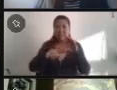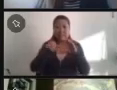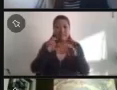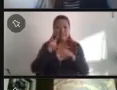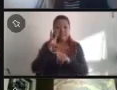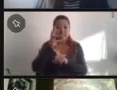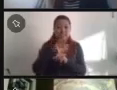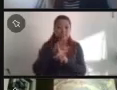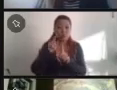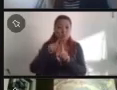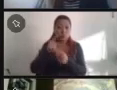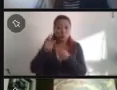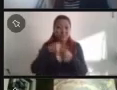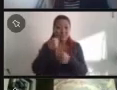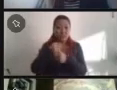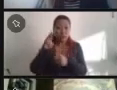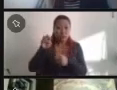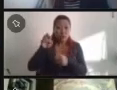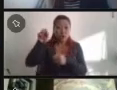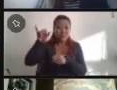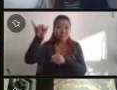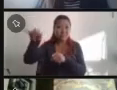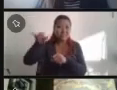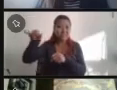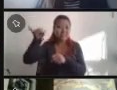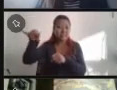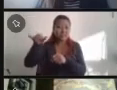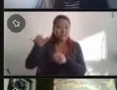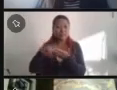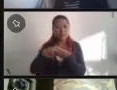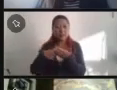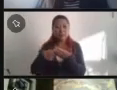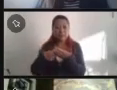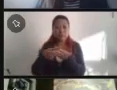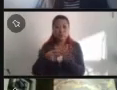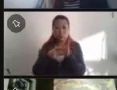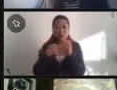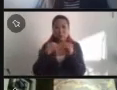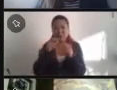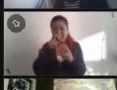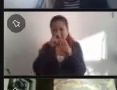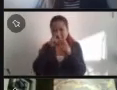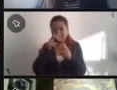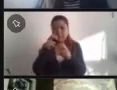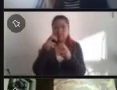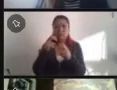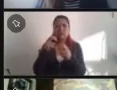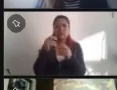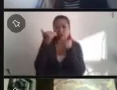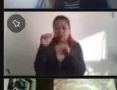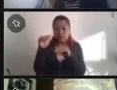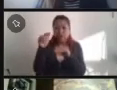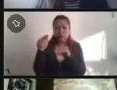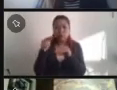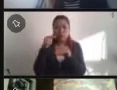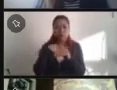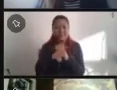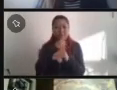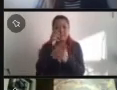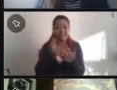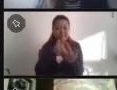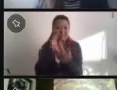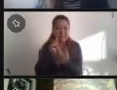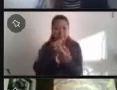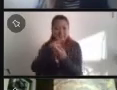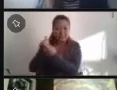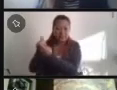or sometimes it's a little more restrictions on those requirements. So we tailor the standards to those. So I think the biggest thing to answer your